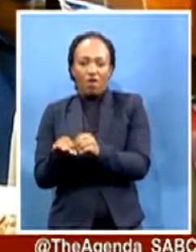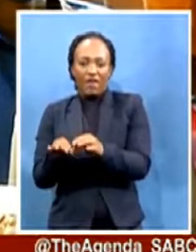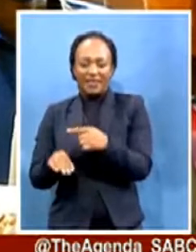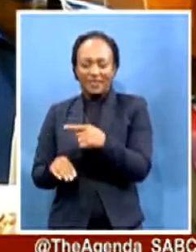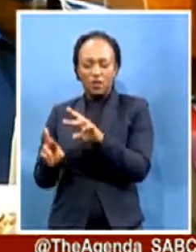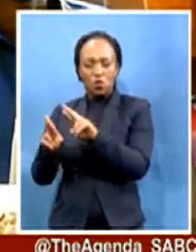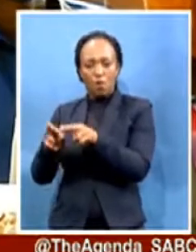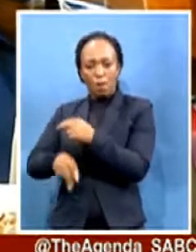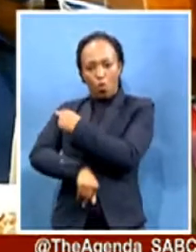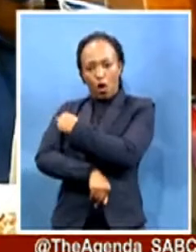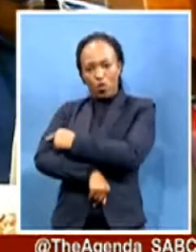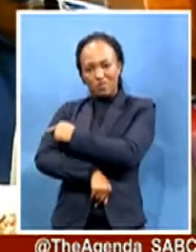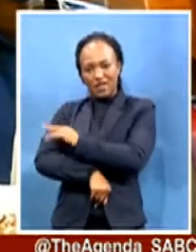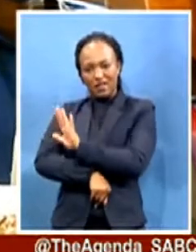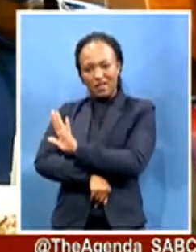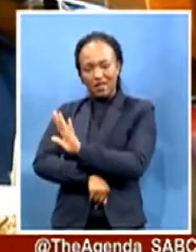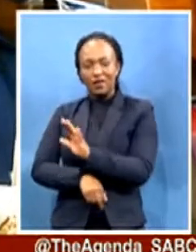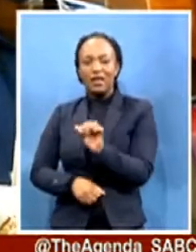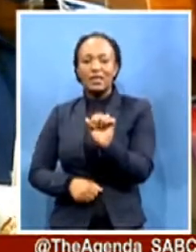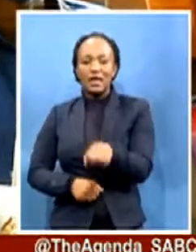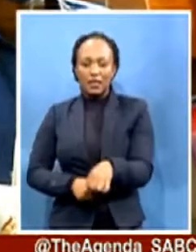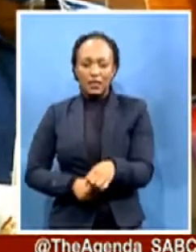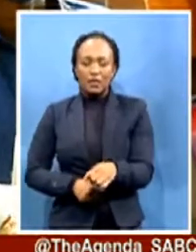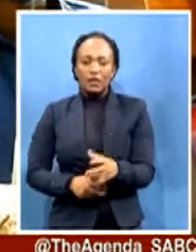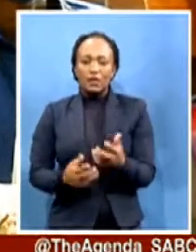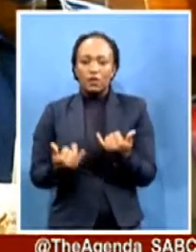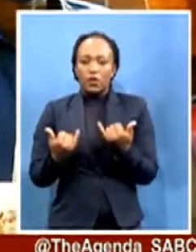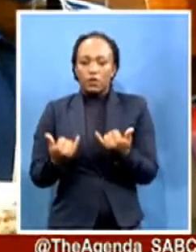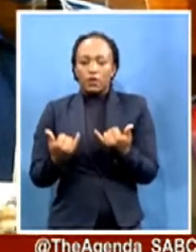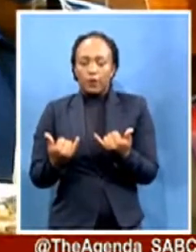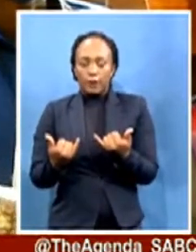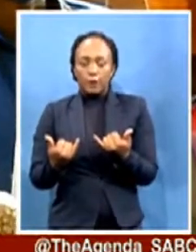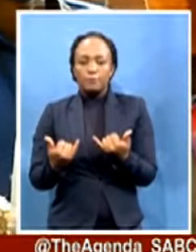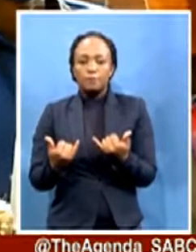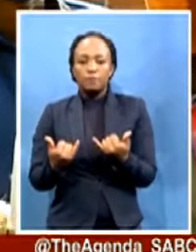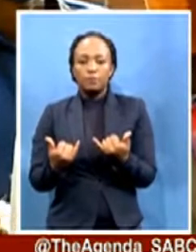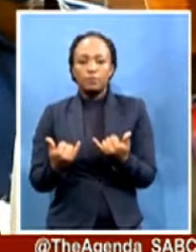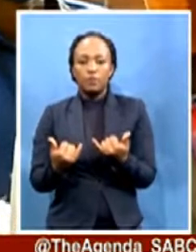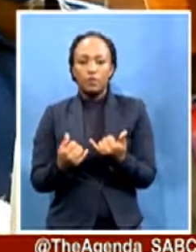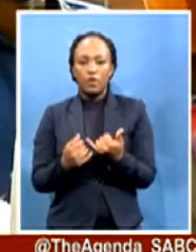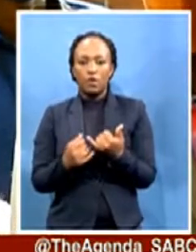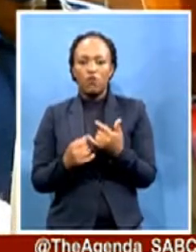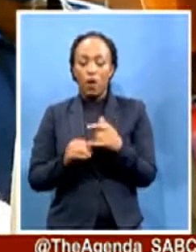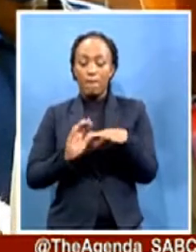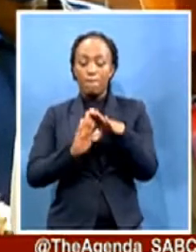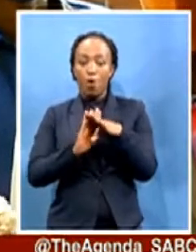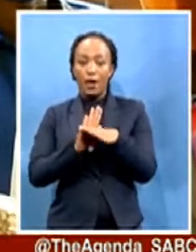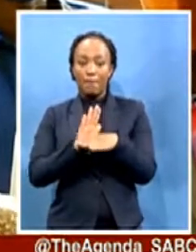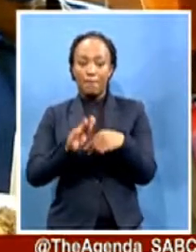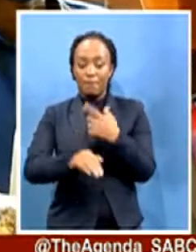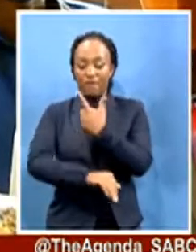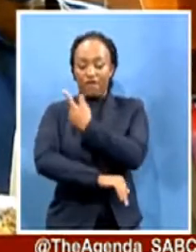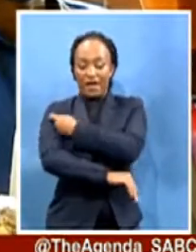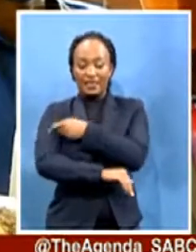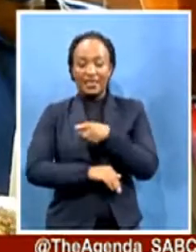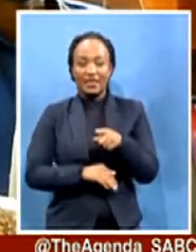looking forward to the vaccination program. We all are aware that there's been some delays. We